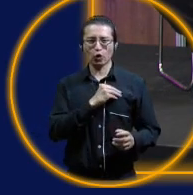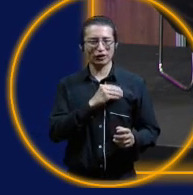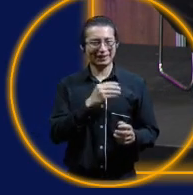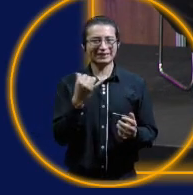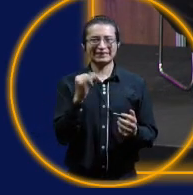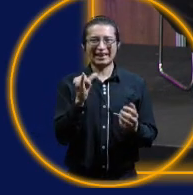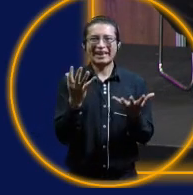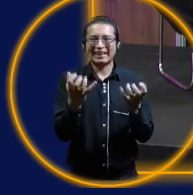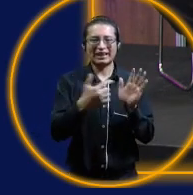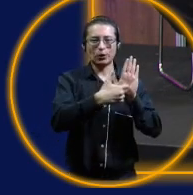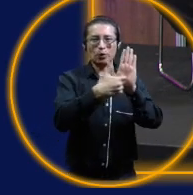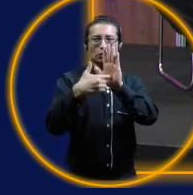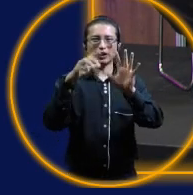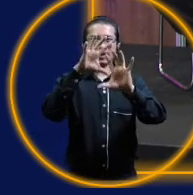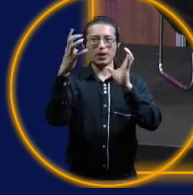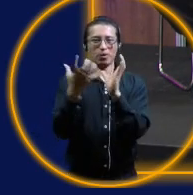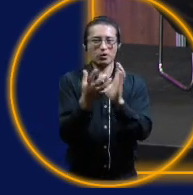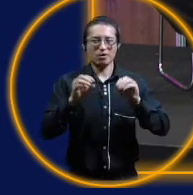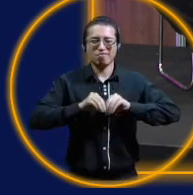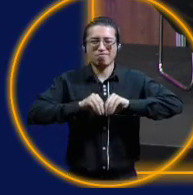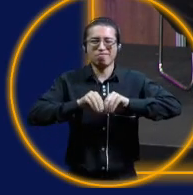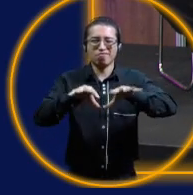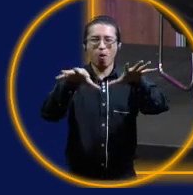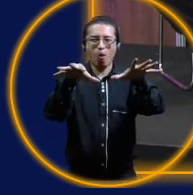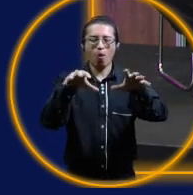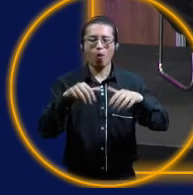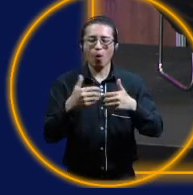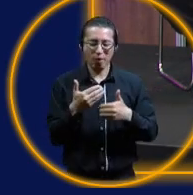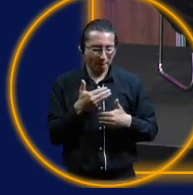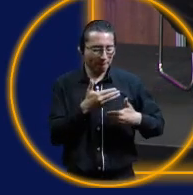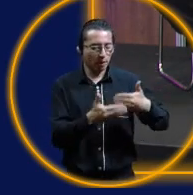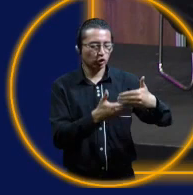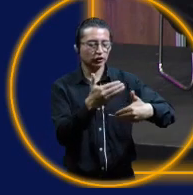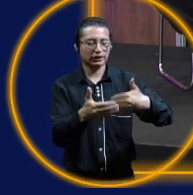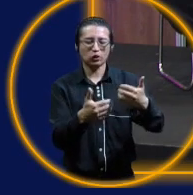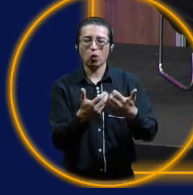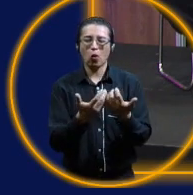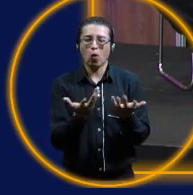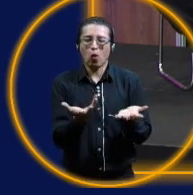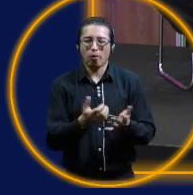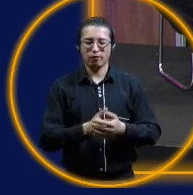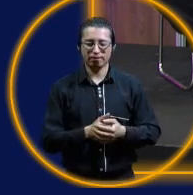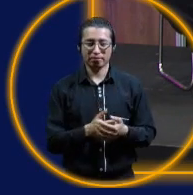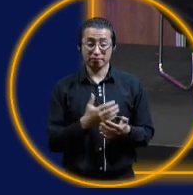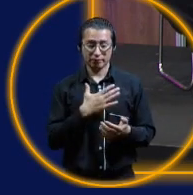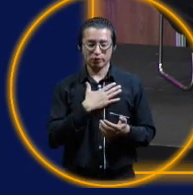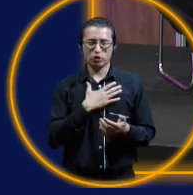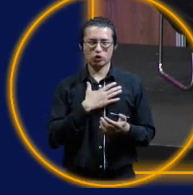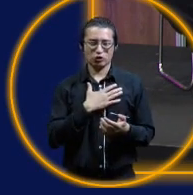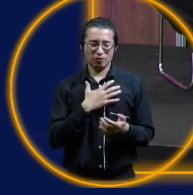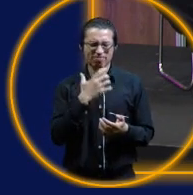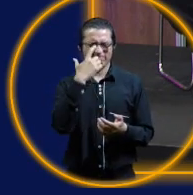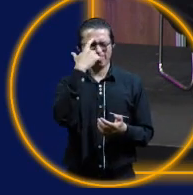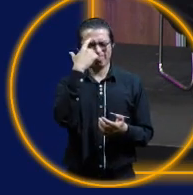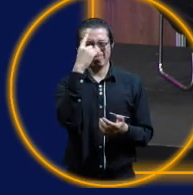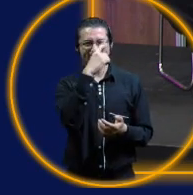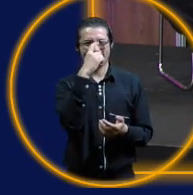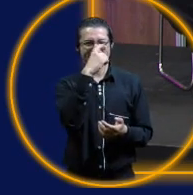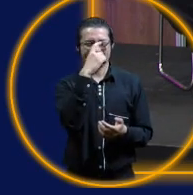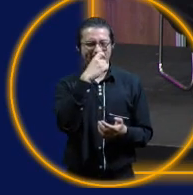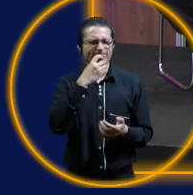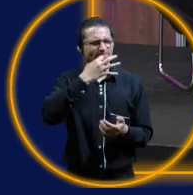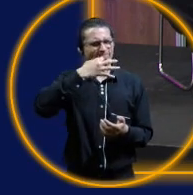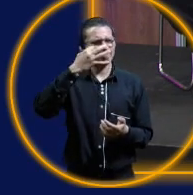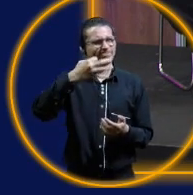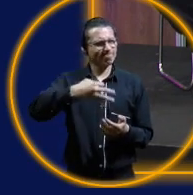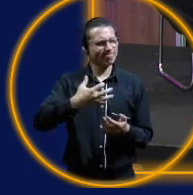part of that process? So I was really thinking about this. I released an album